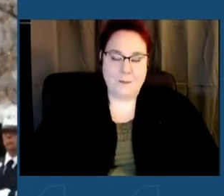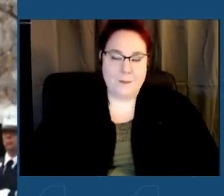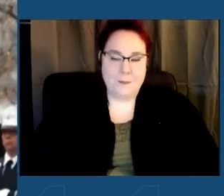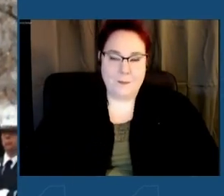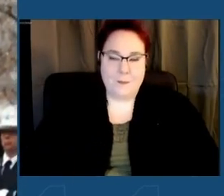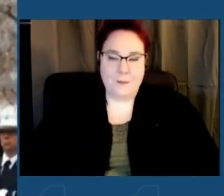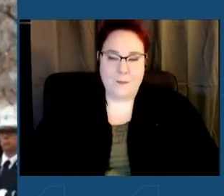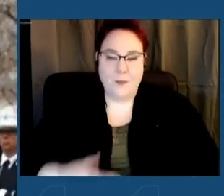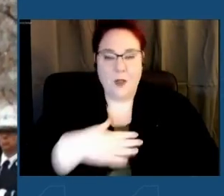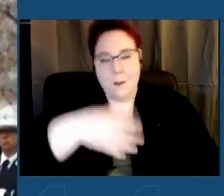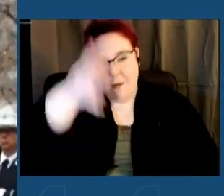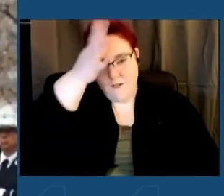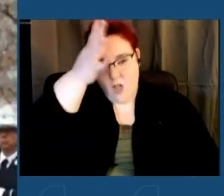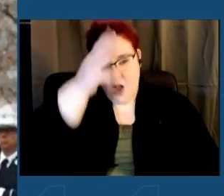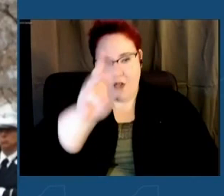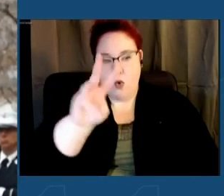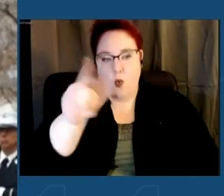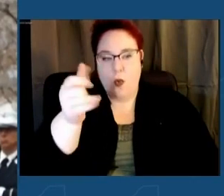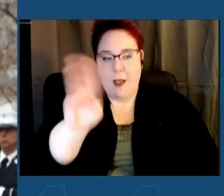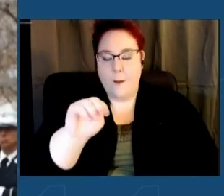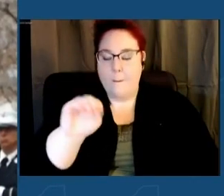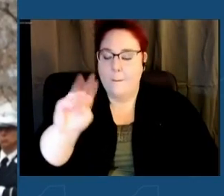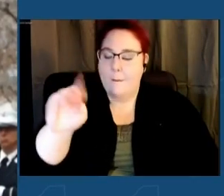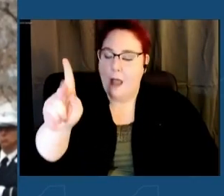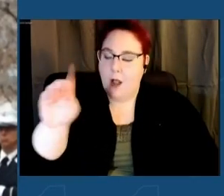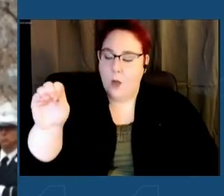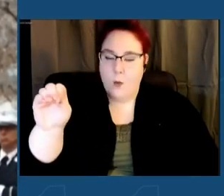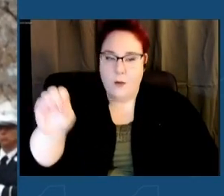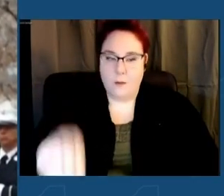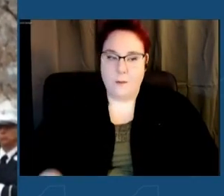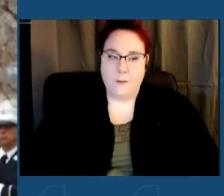My father, William Macco.